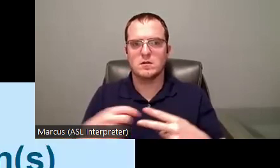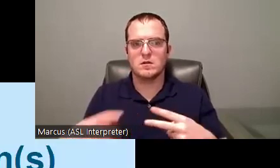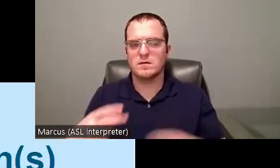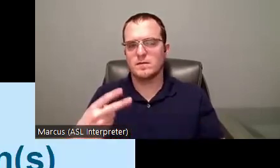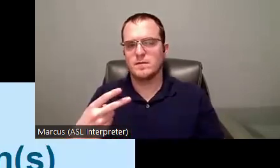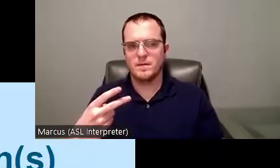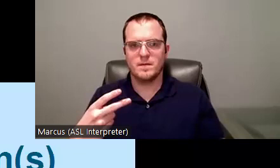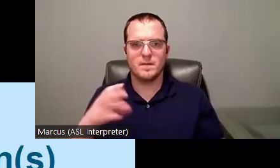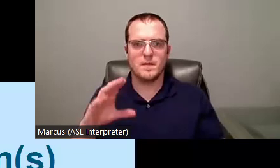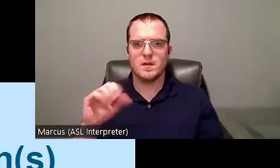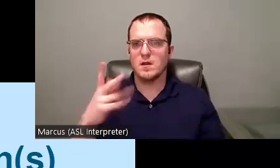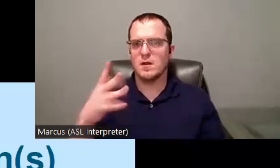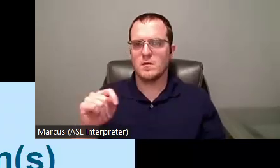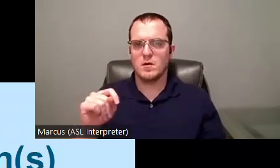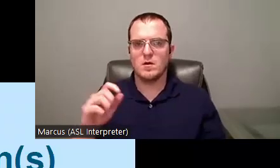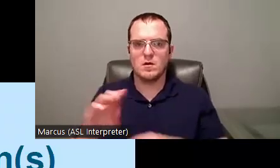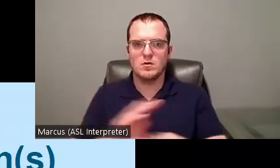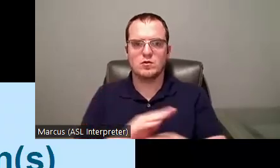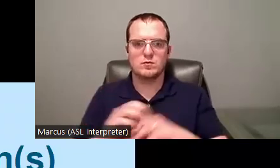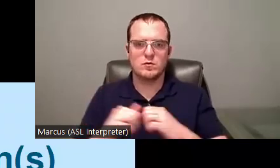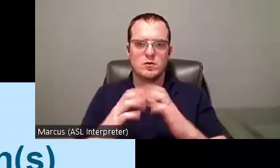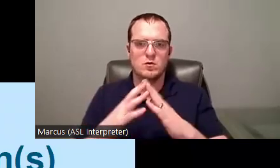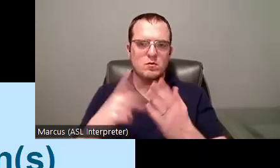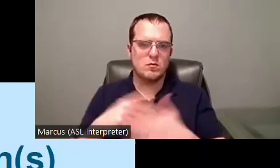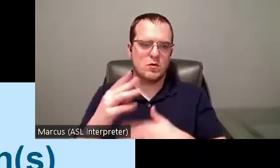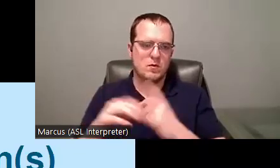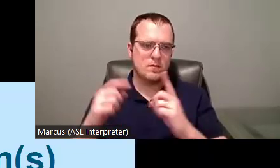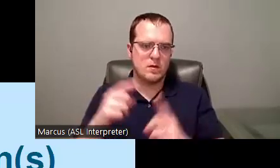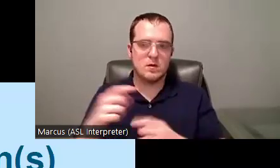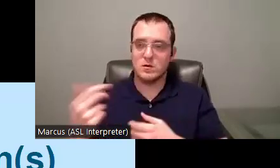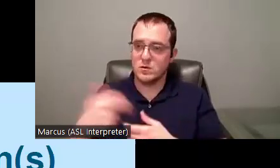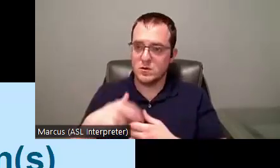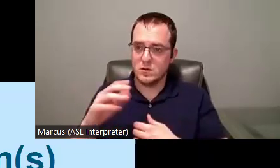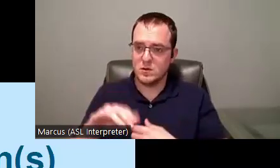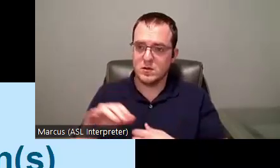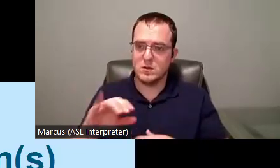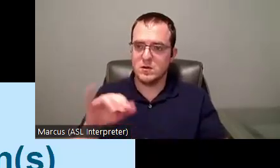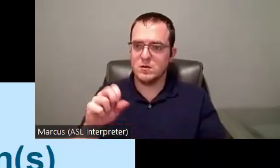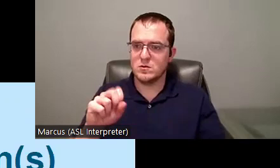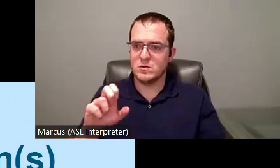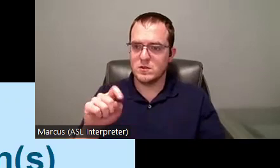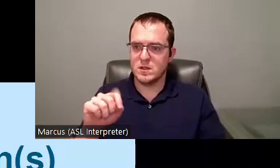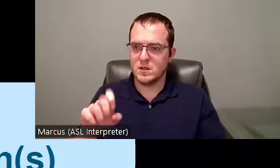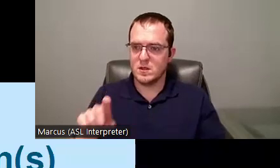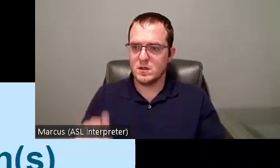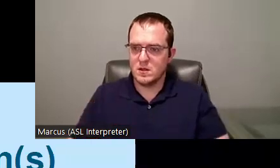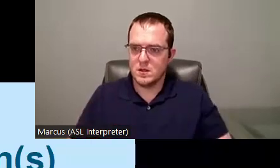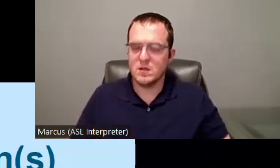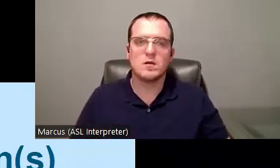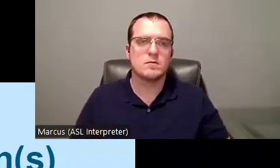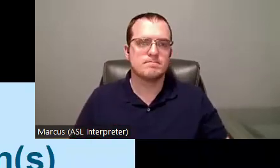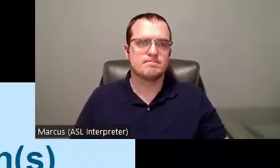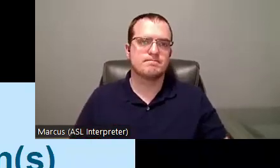Greater Pittsburgh Entrepreneurship Programs. And joining us for this will be Josette Fitzgibbons. Good